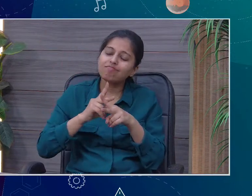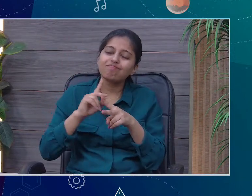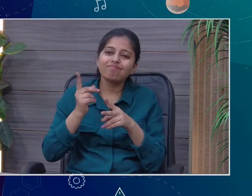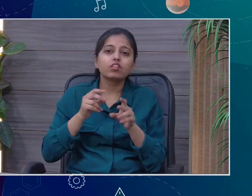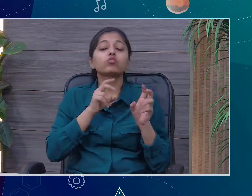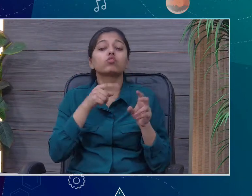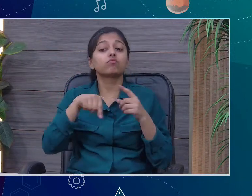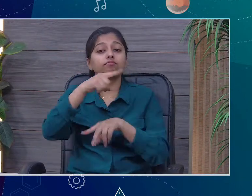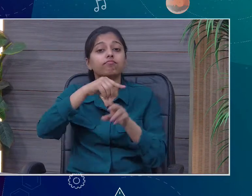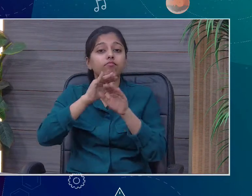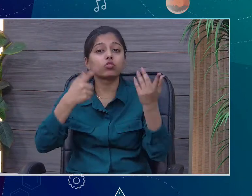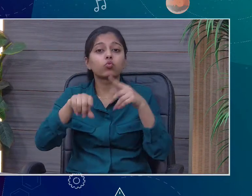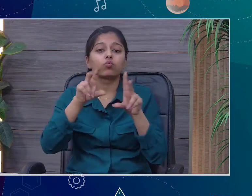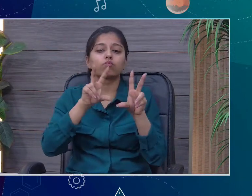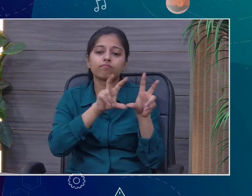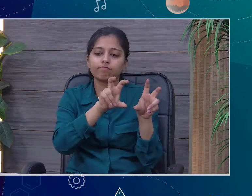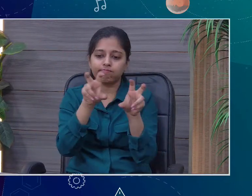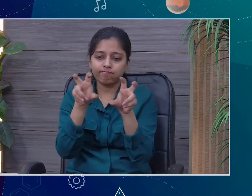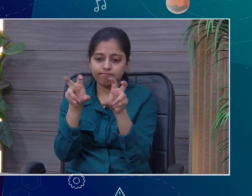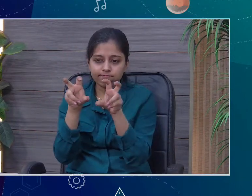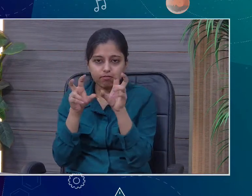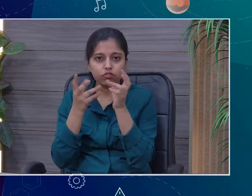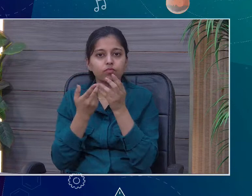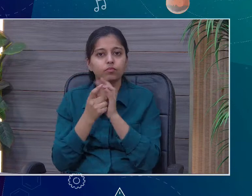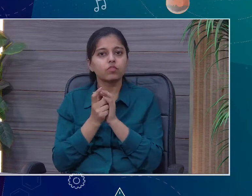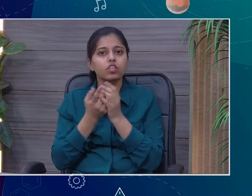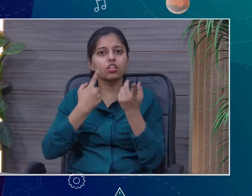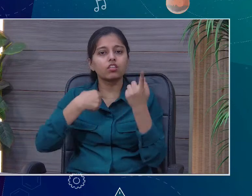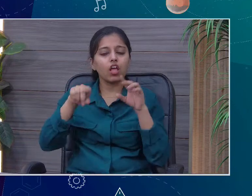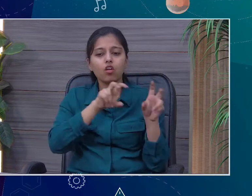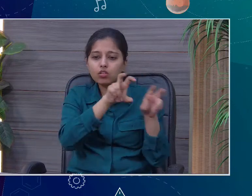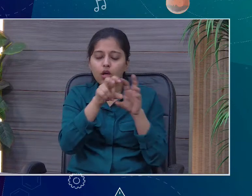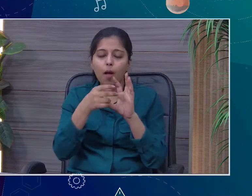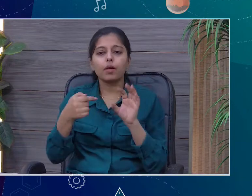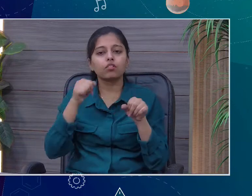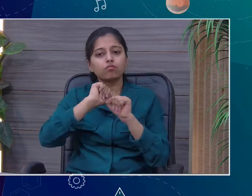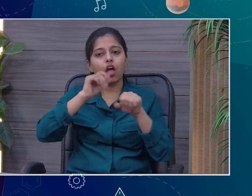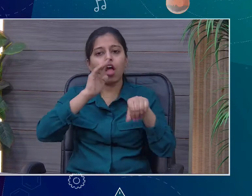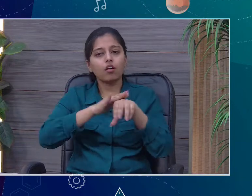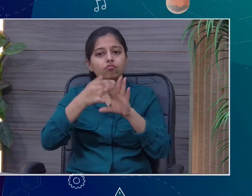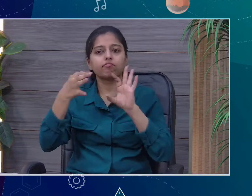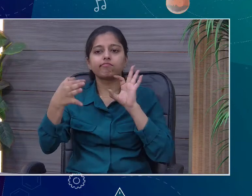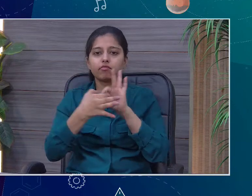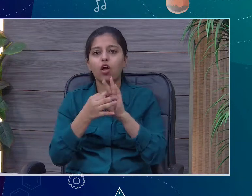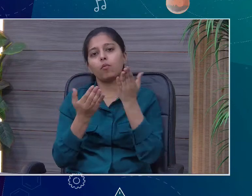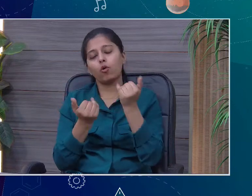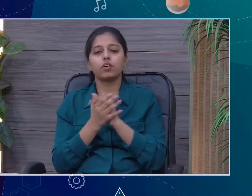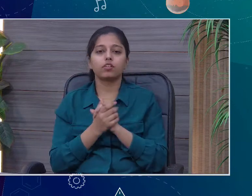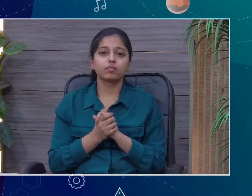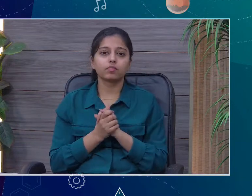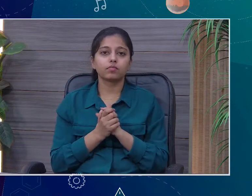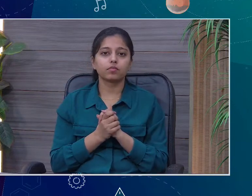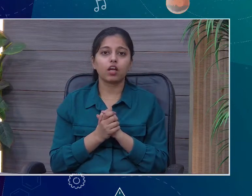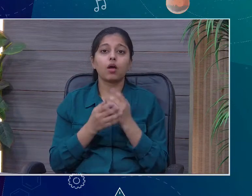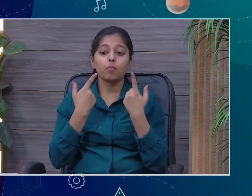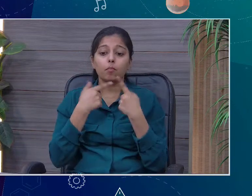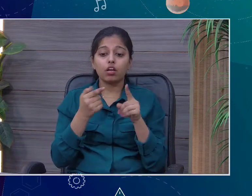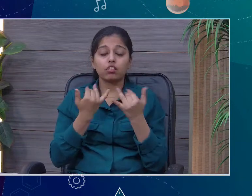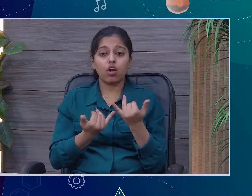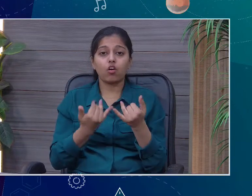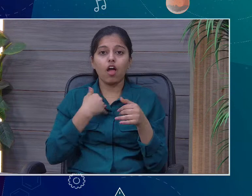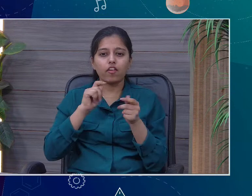to observe. They'll observe and they can relate it with their own experiences. Right. So, but we have